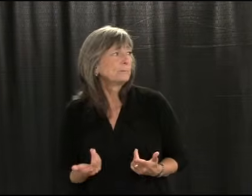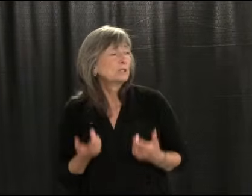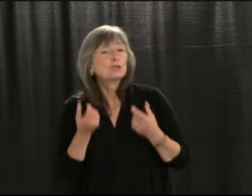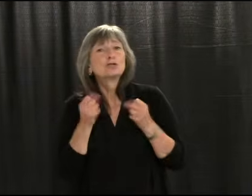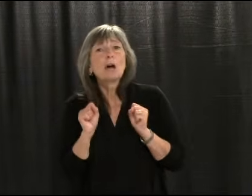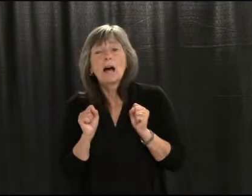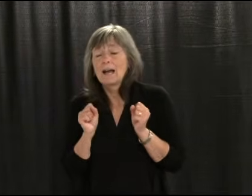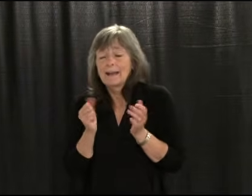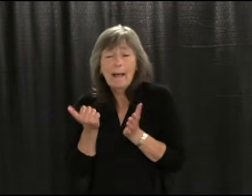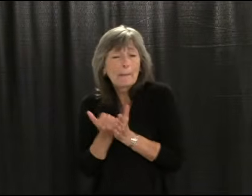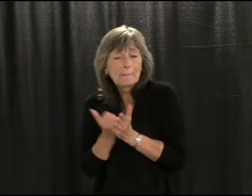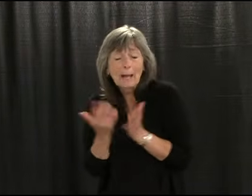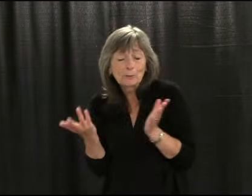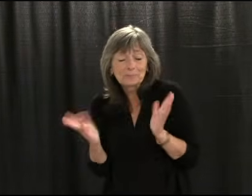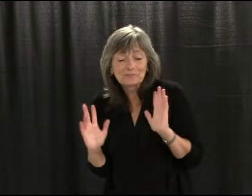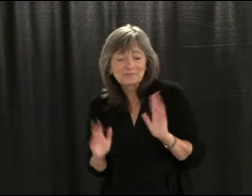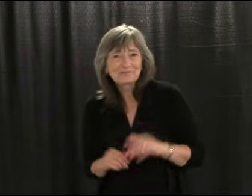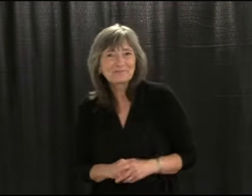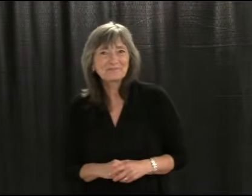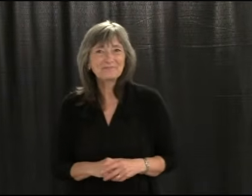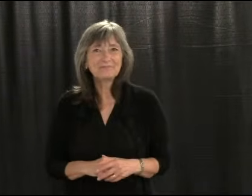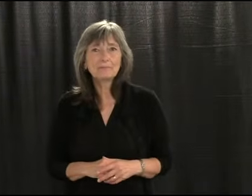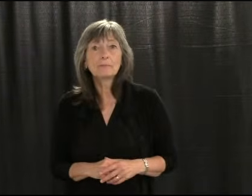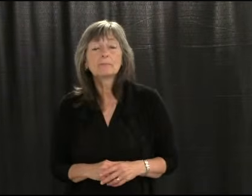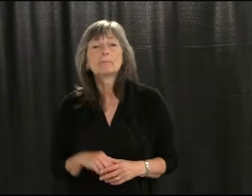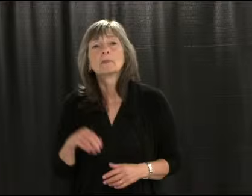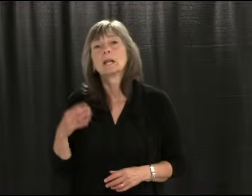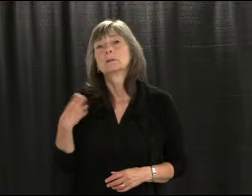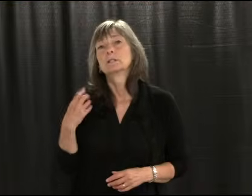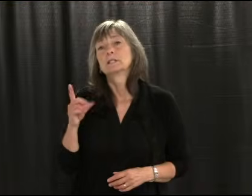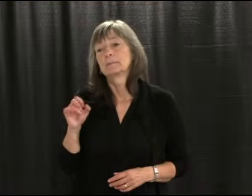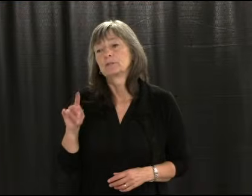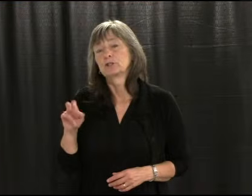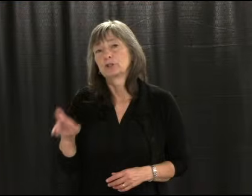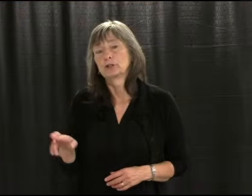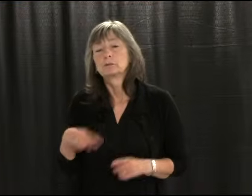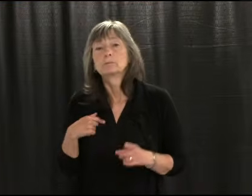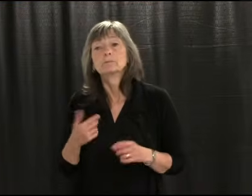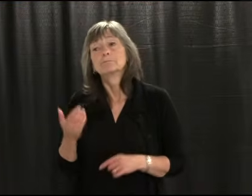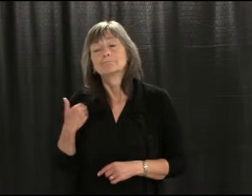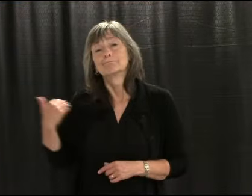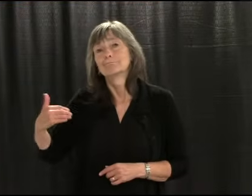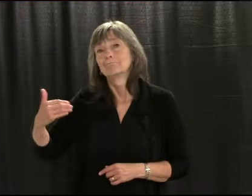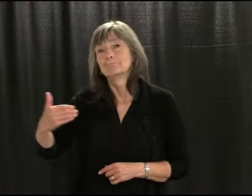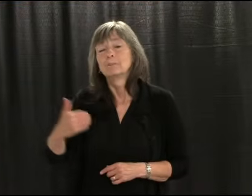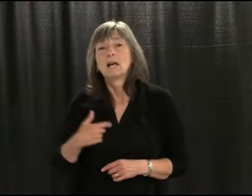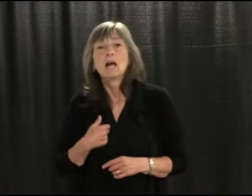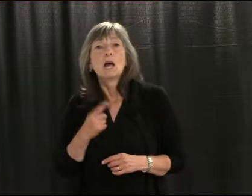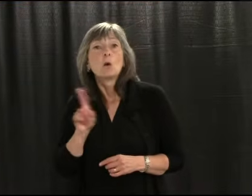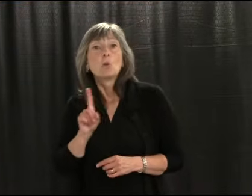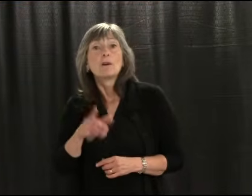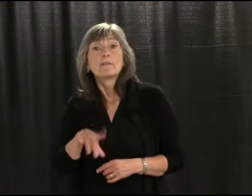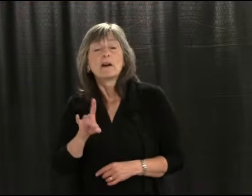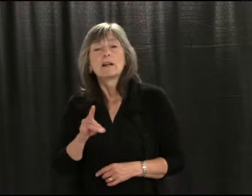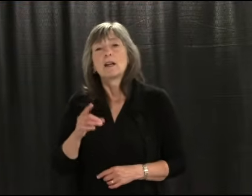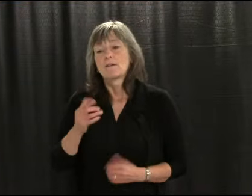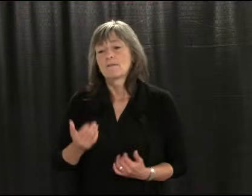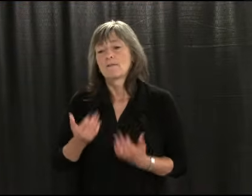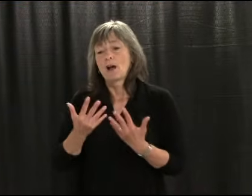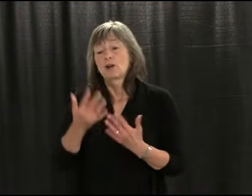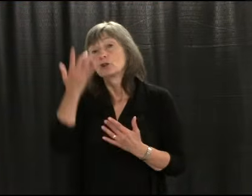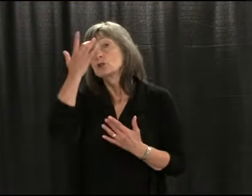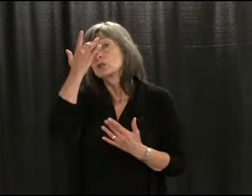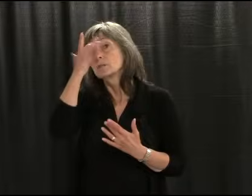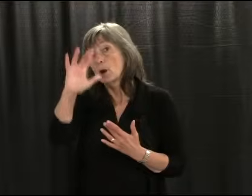themselves up? Sure. we've referenced it a number of times in past briefings, but Fire Smart Canada has an